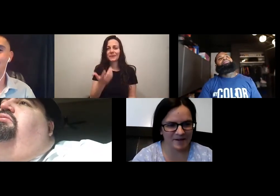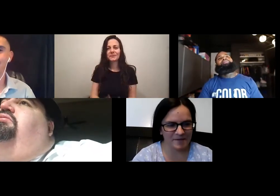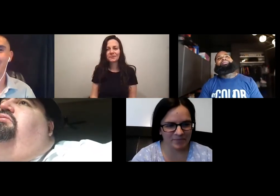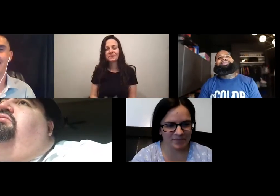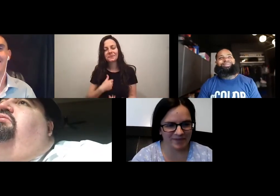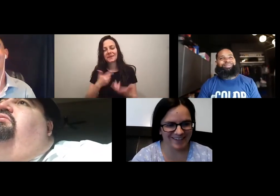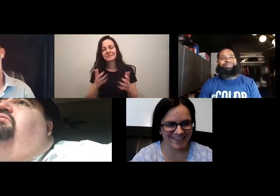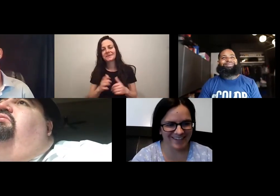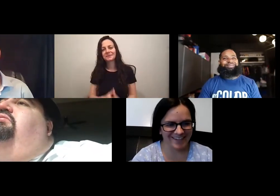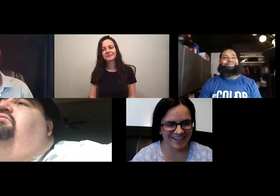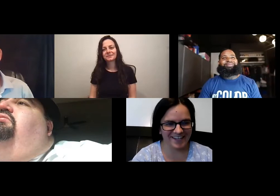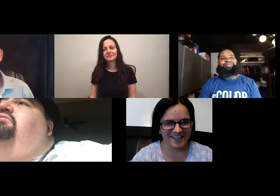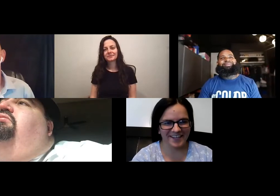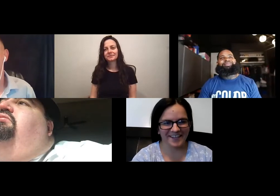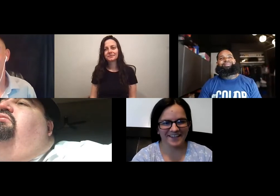done speaking.